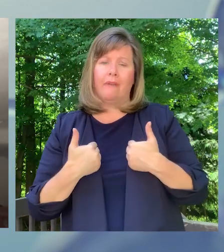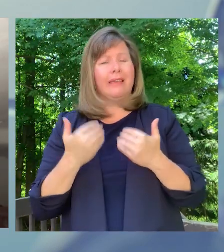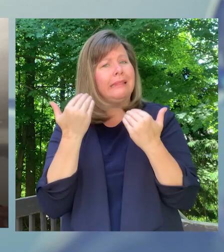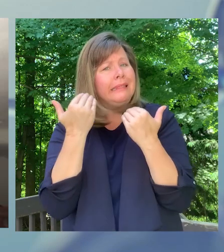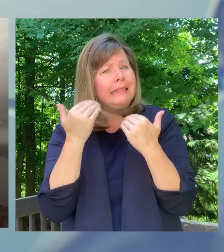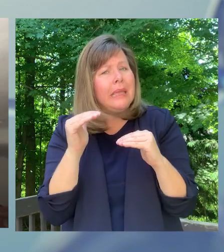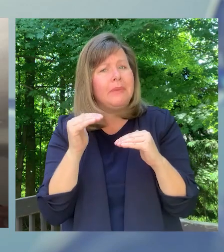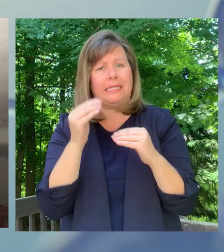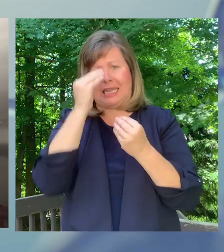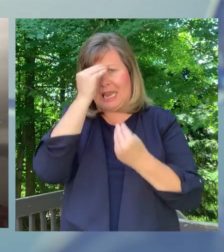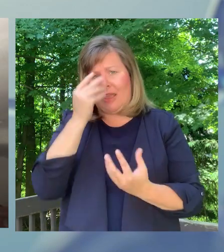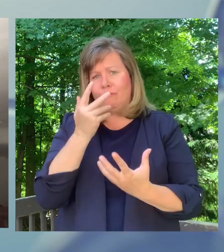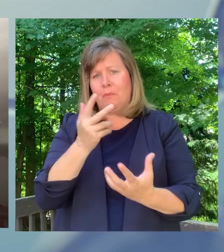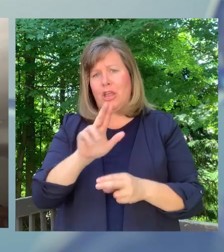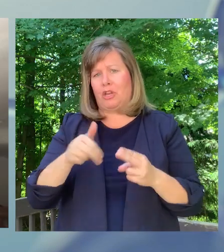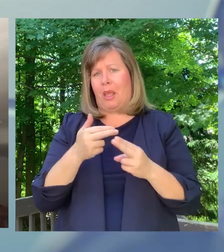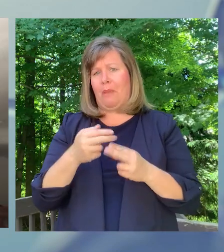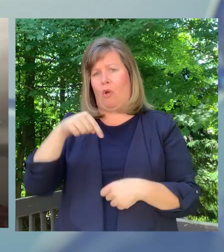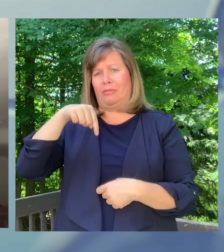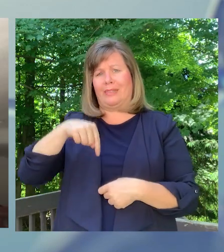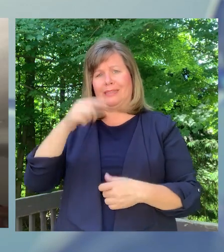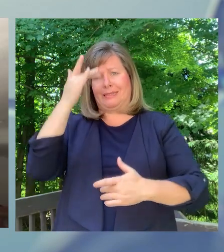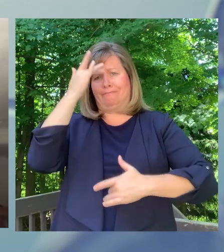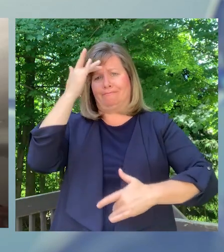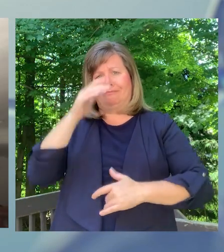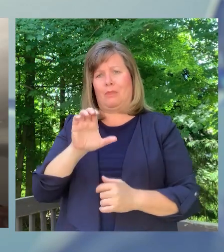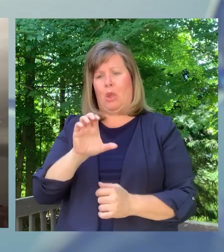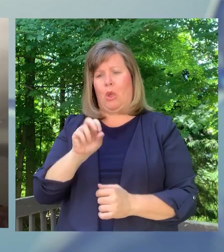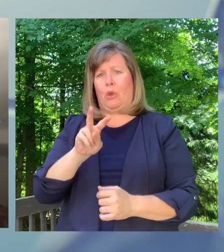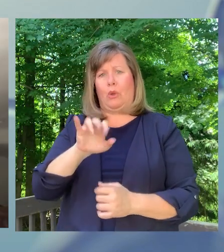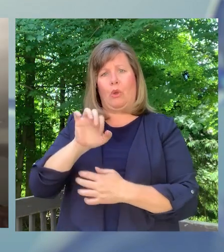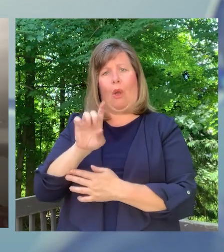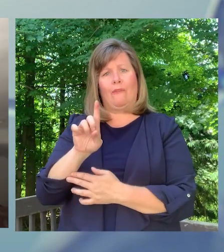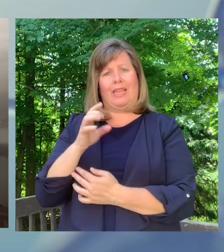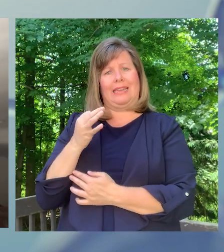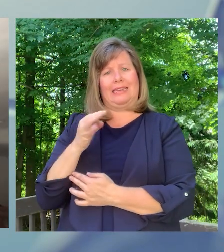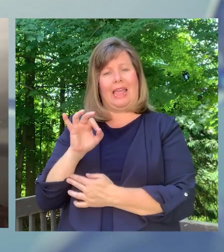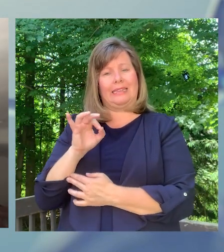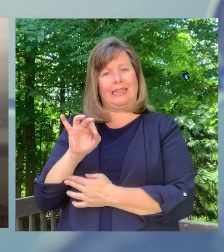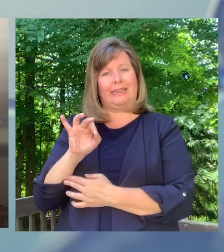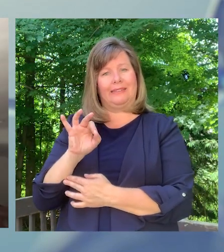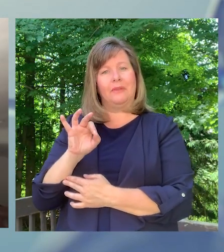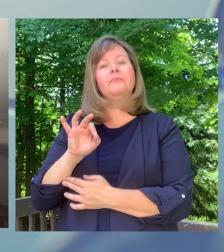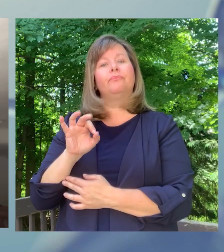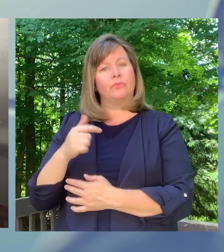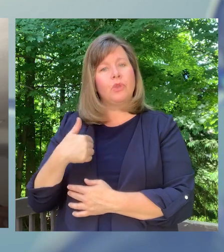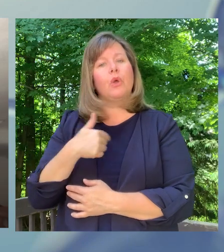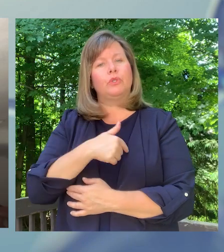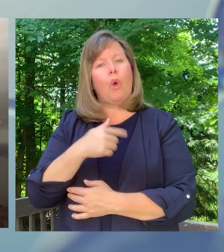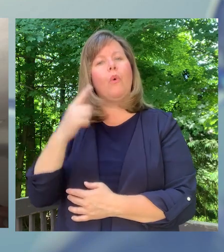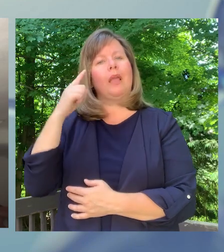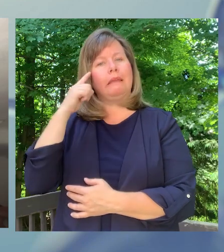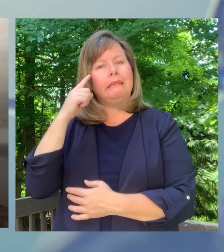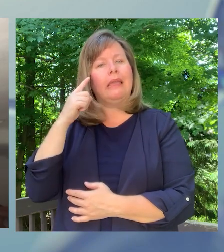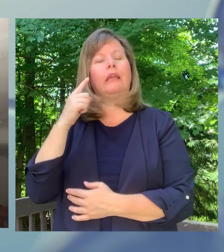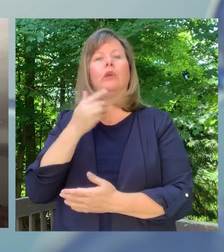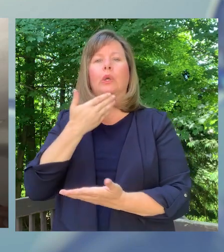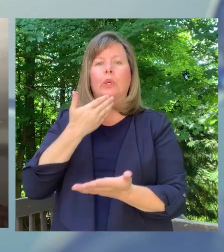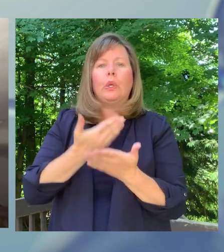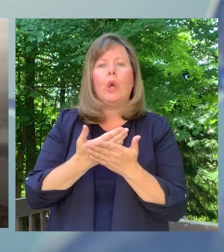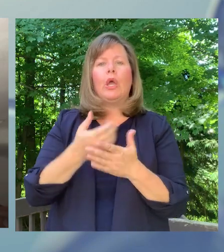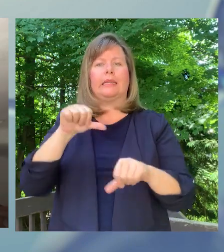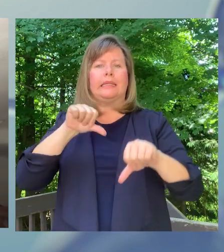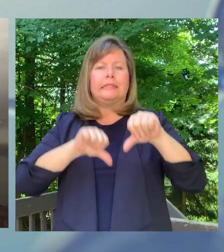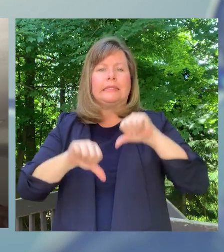limited information that we have about COVID-19 right now. It's a very easy thing to do. We do believe that there's lots of sound